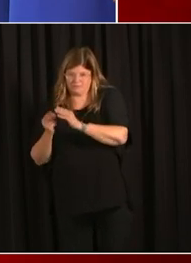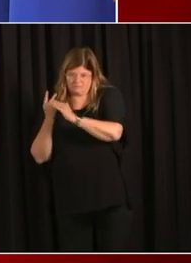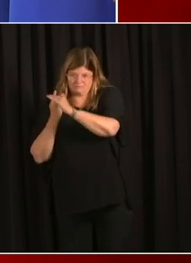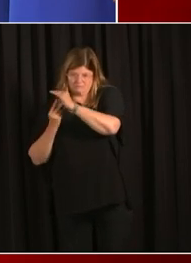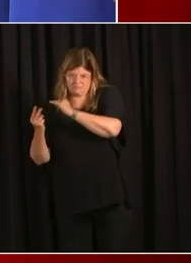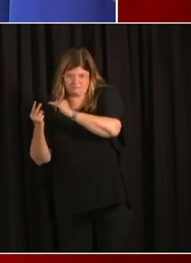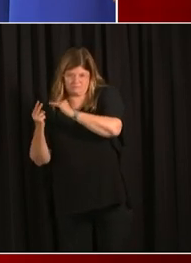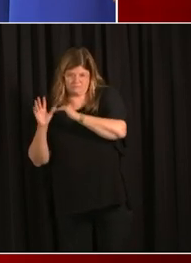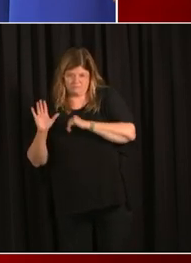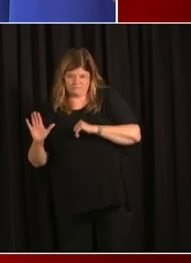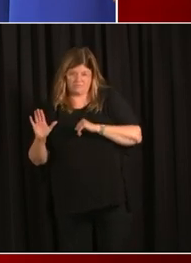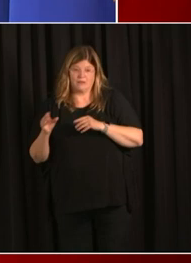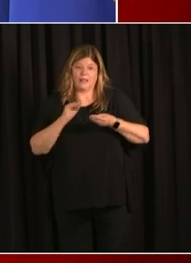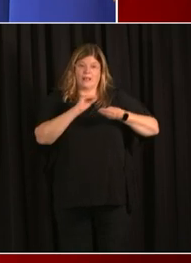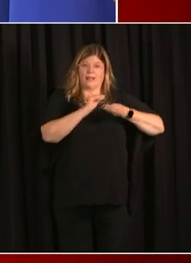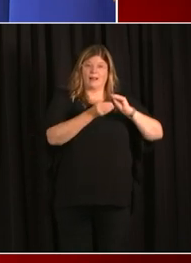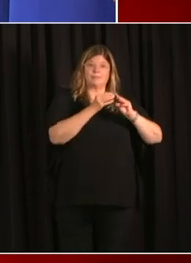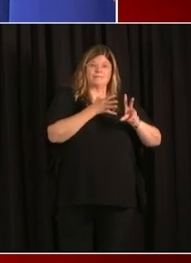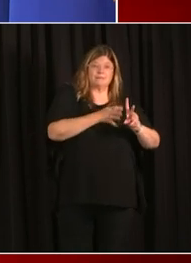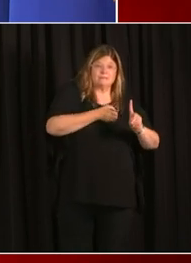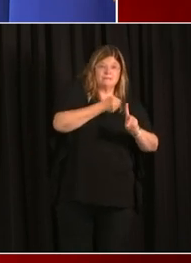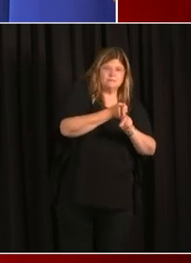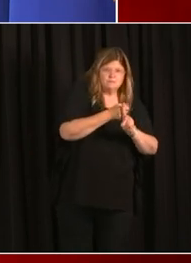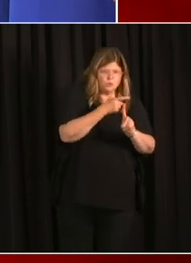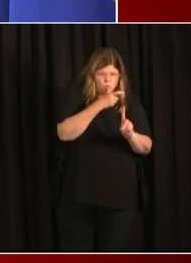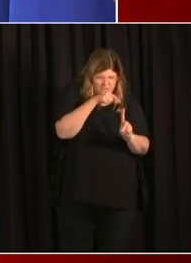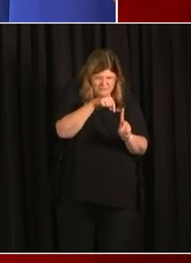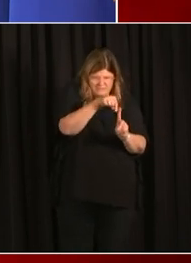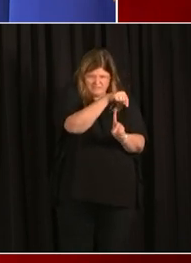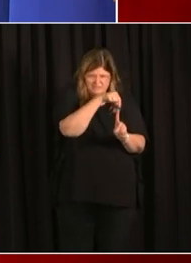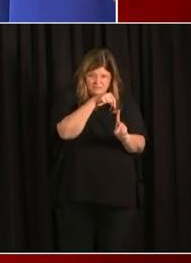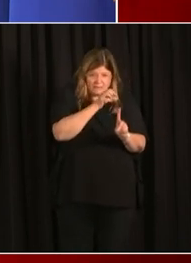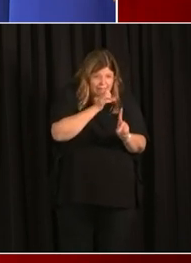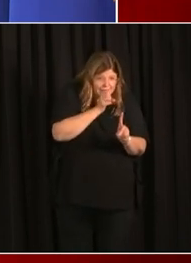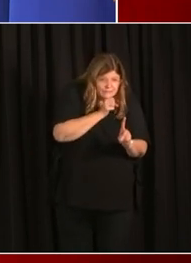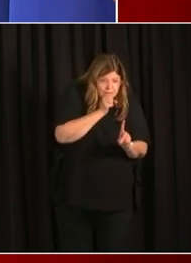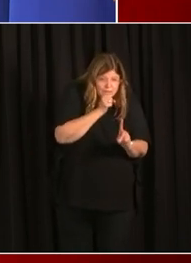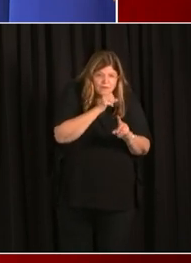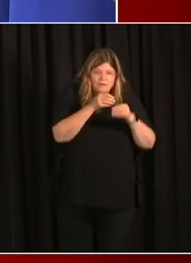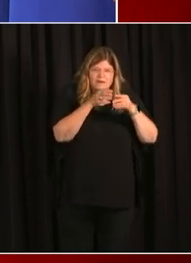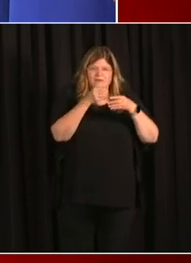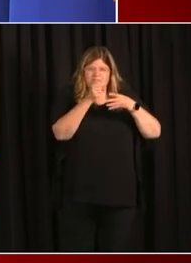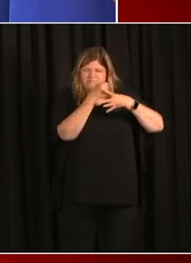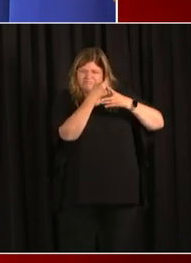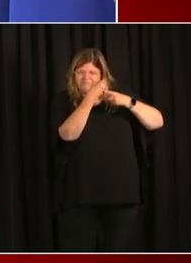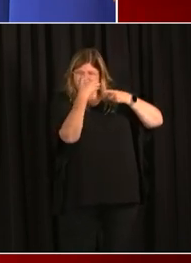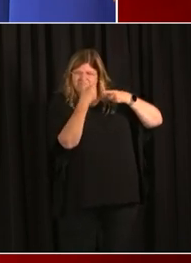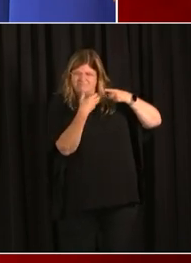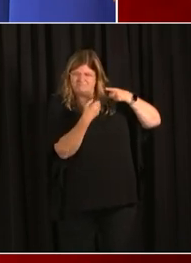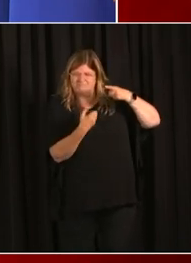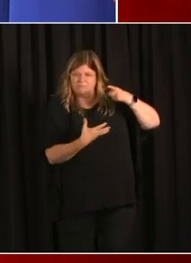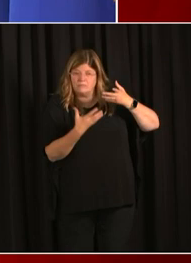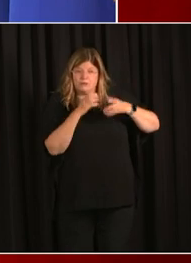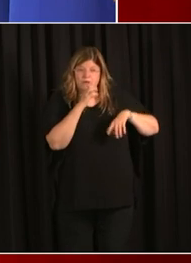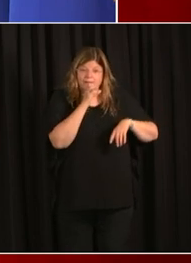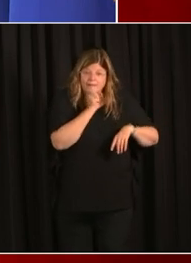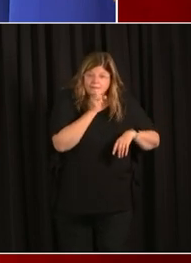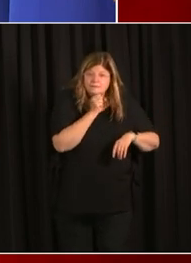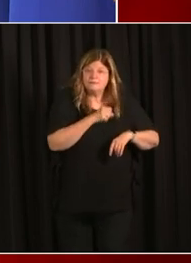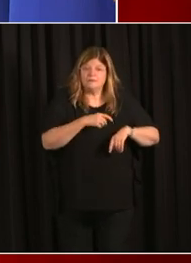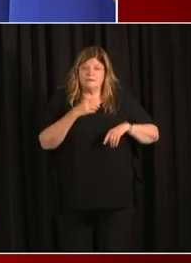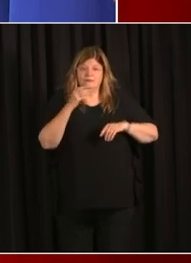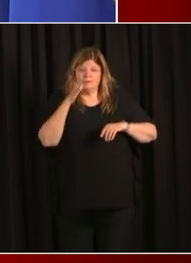impacted, who is impacted from an age group perspective, racial and ethnic demographics,